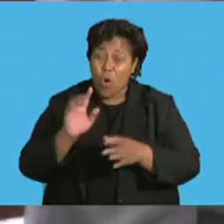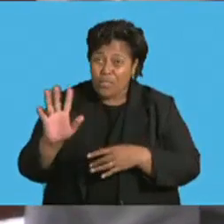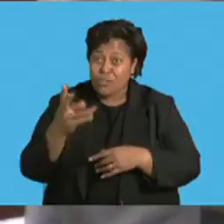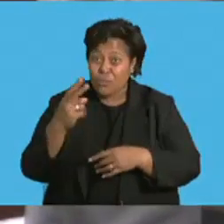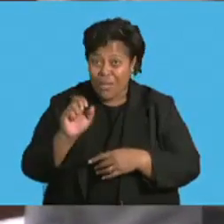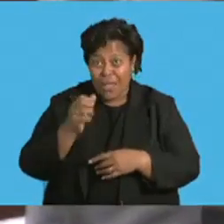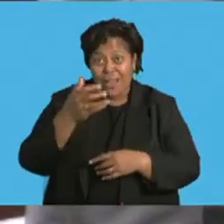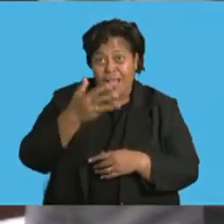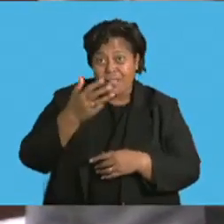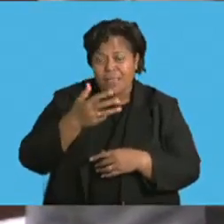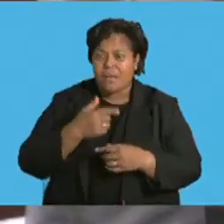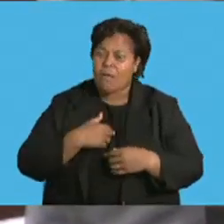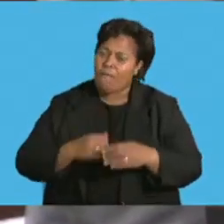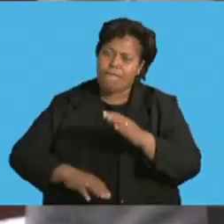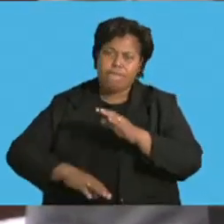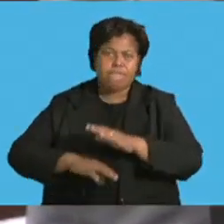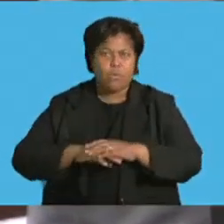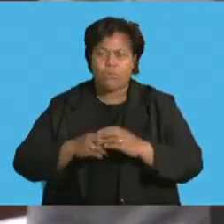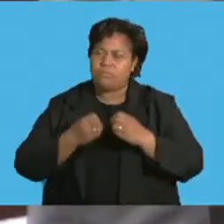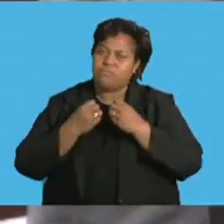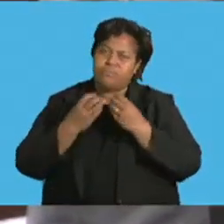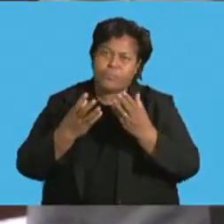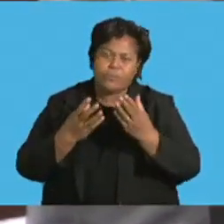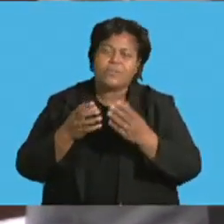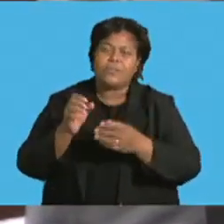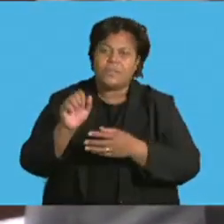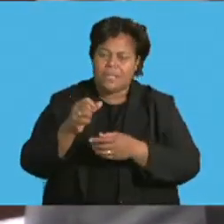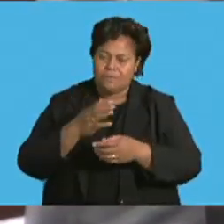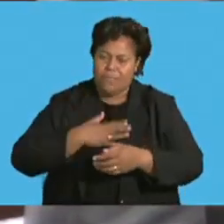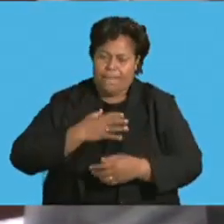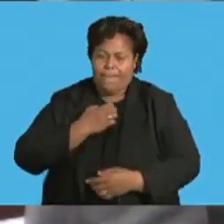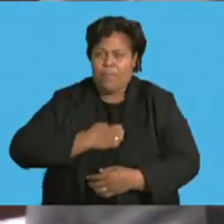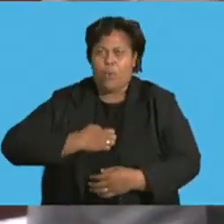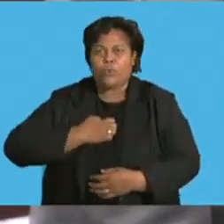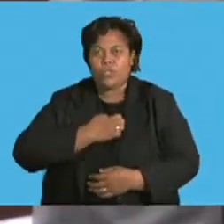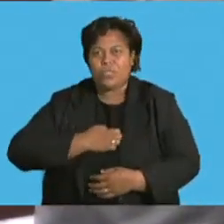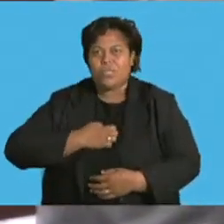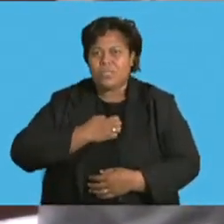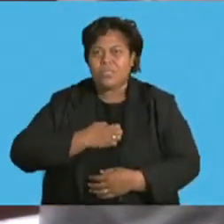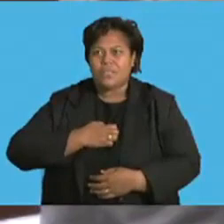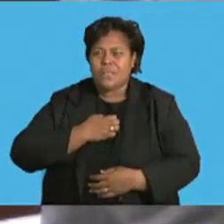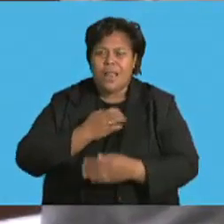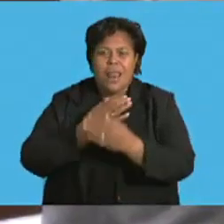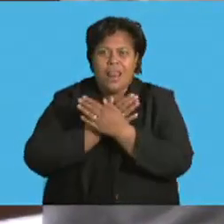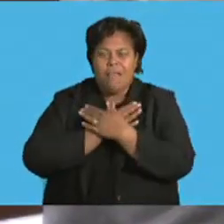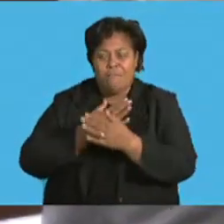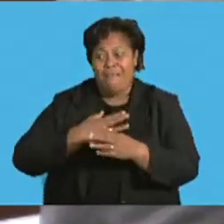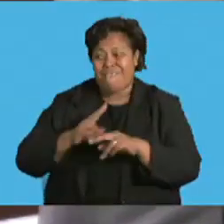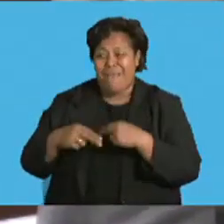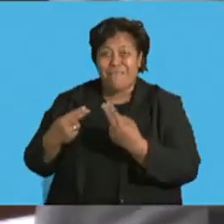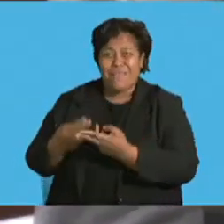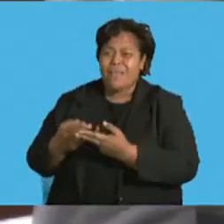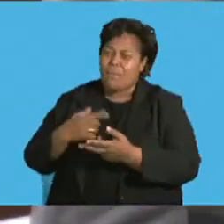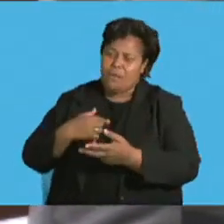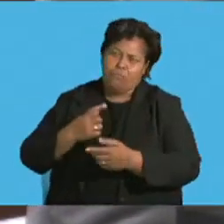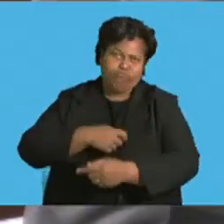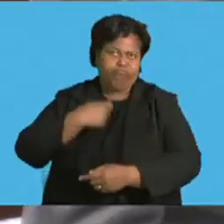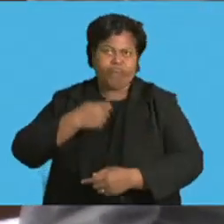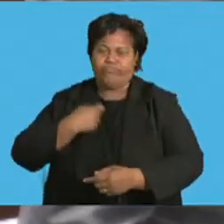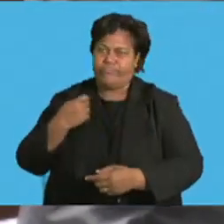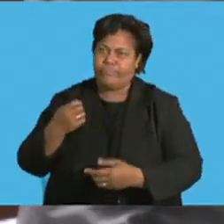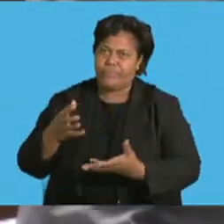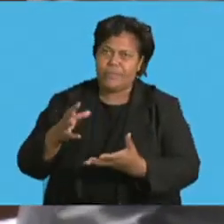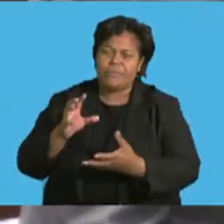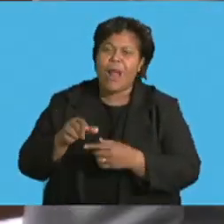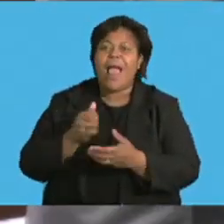I momentarily and spontaneously let my emotions and the love of my family get the better of me.